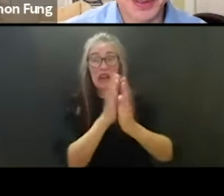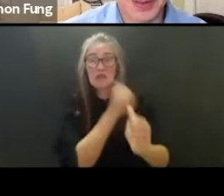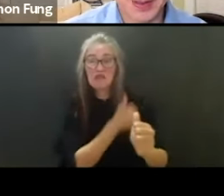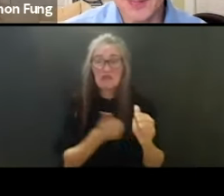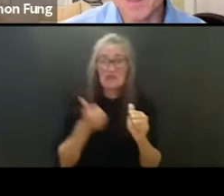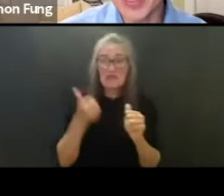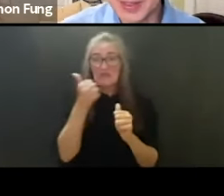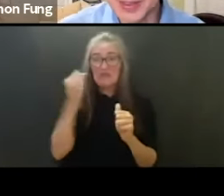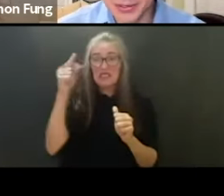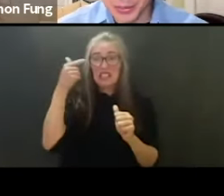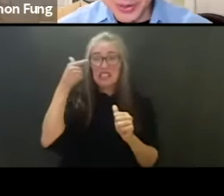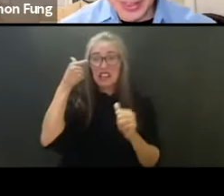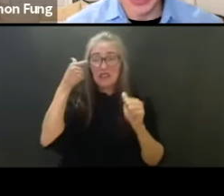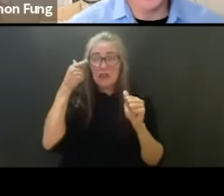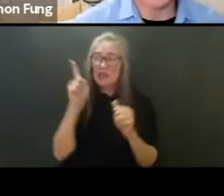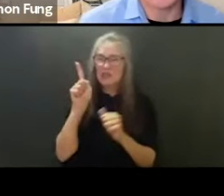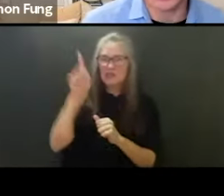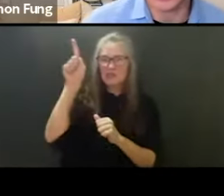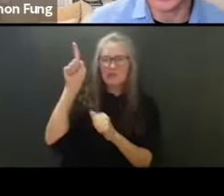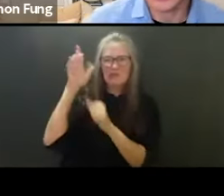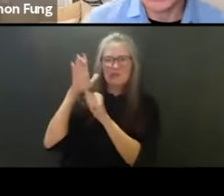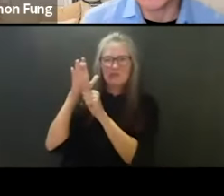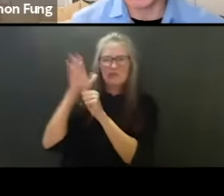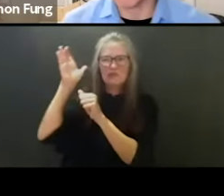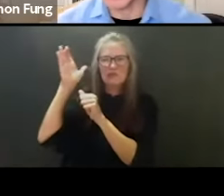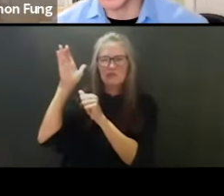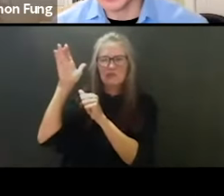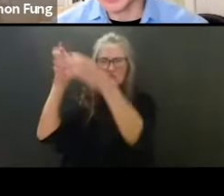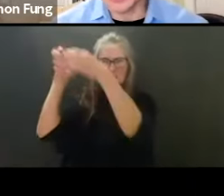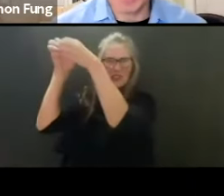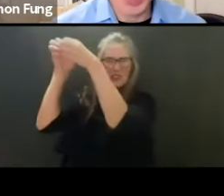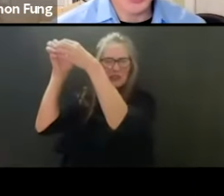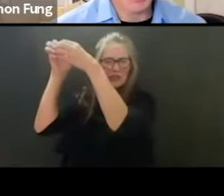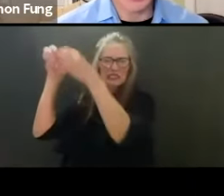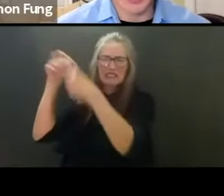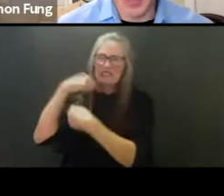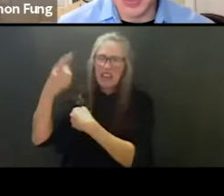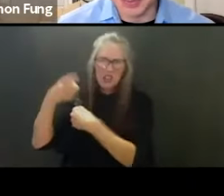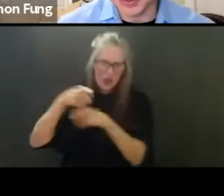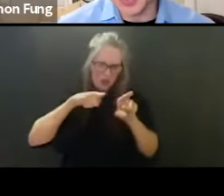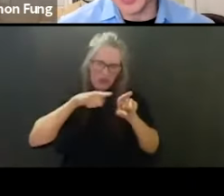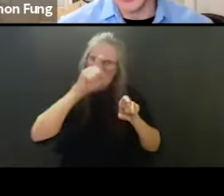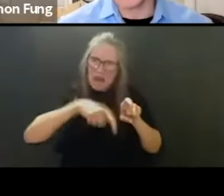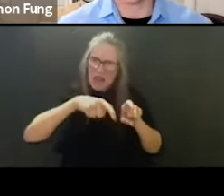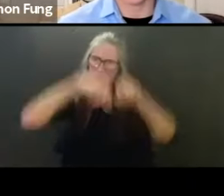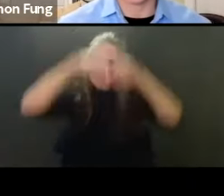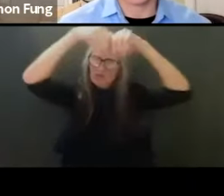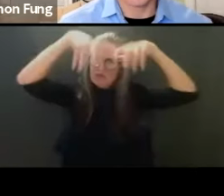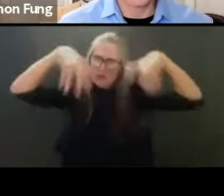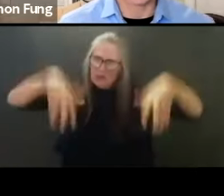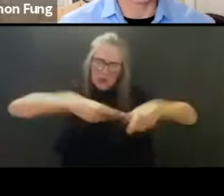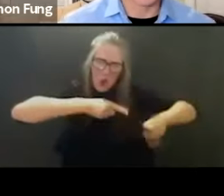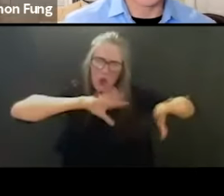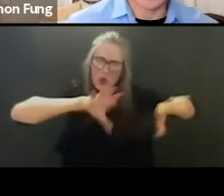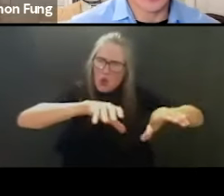possibility is authoritarian decline, and there have been a lot of books about this possibility. In particular,